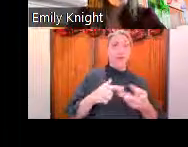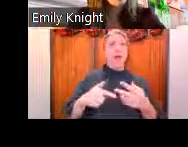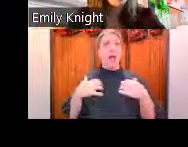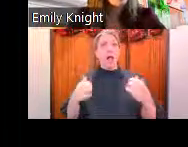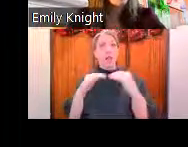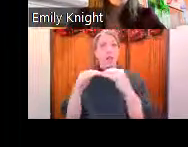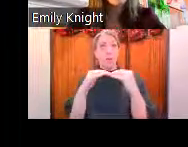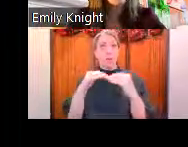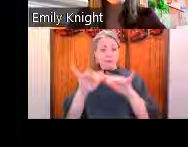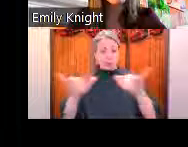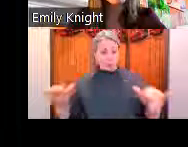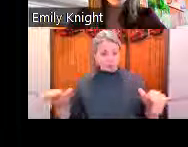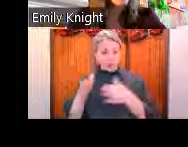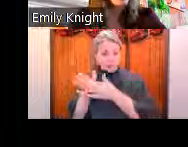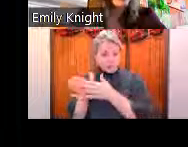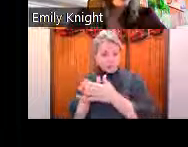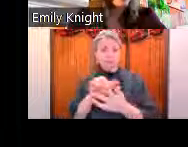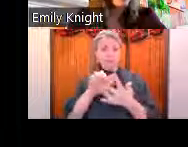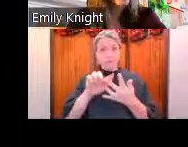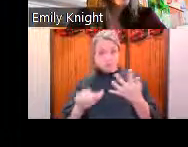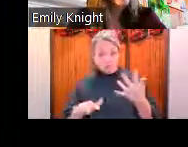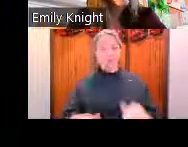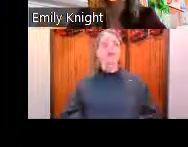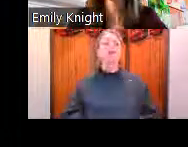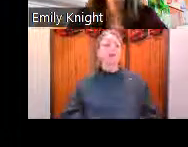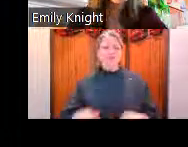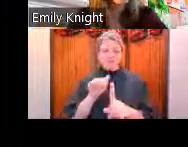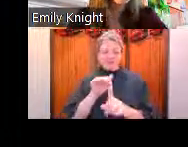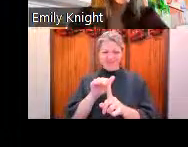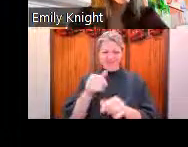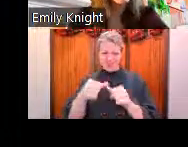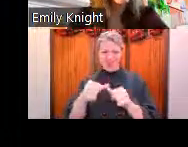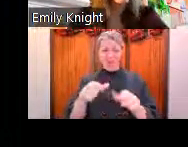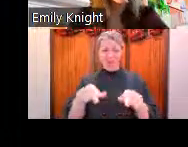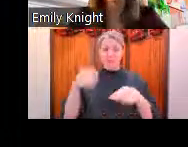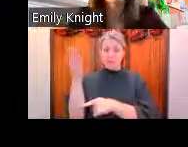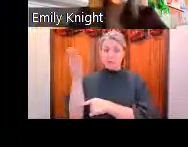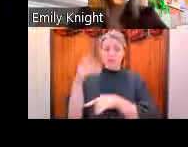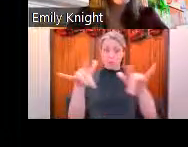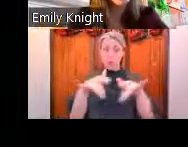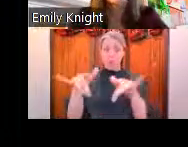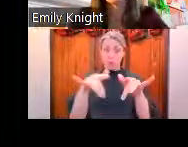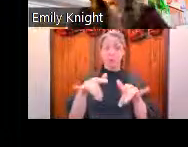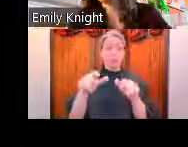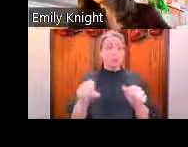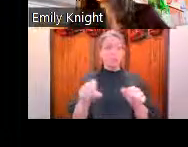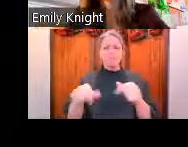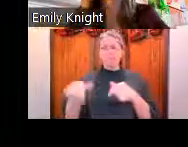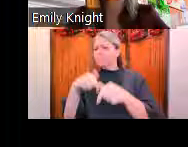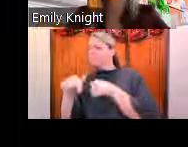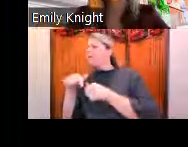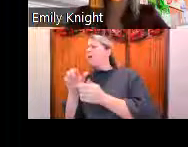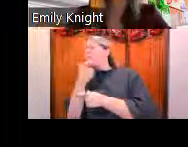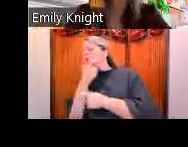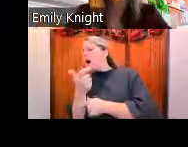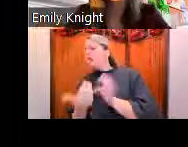diversity initiatives. And as a reminder, the presentations are recorded, and so you can go back and watch any that you might have missed or that you